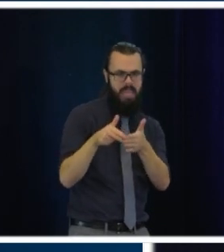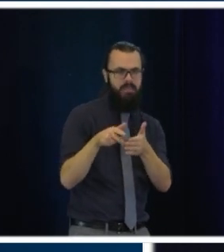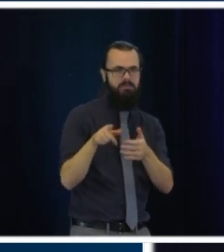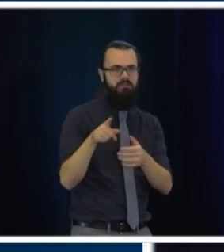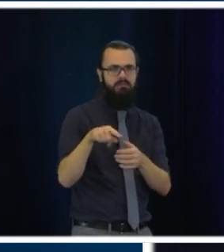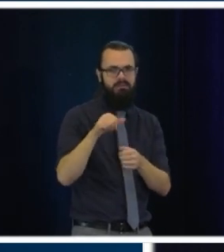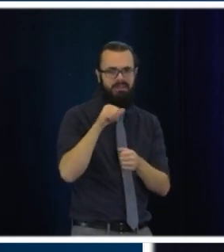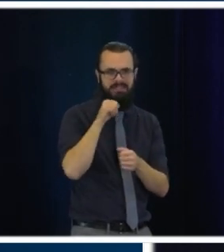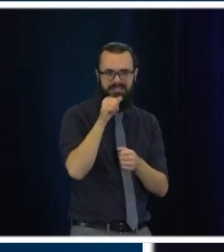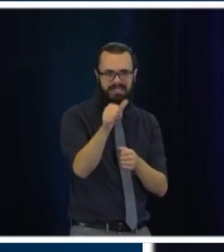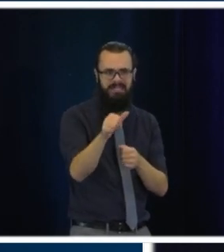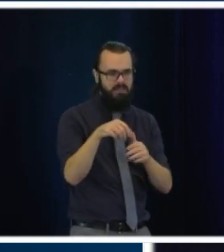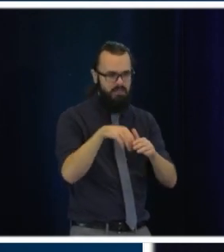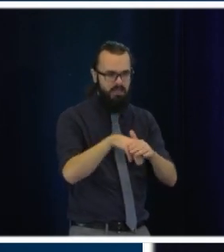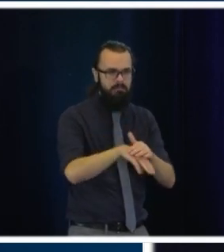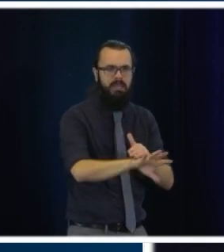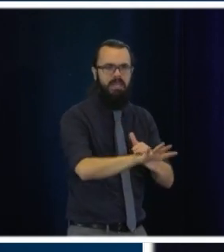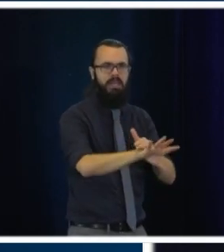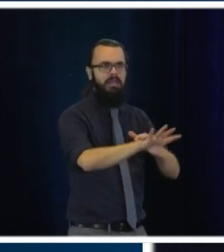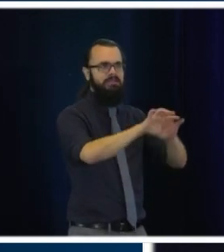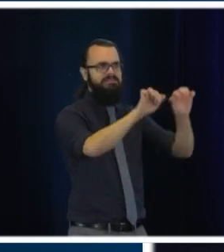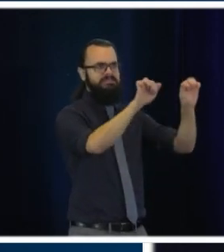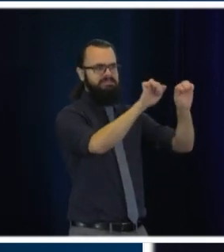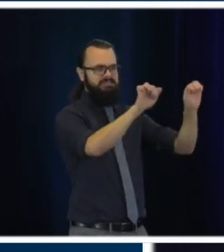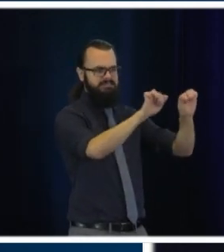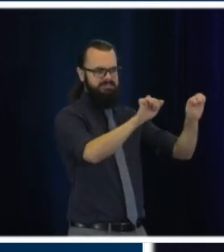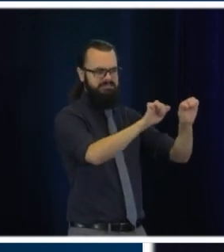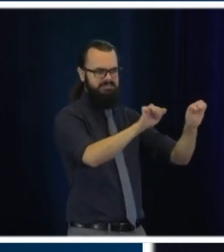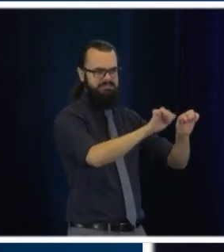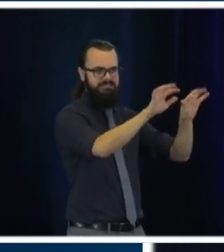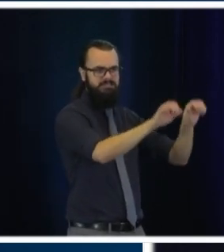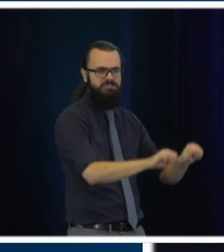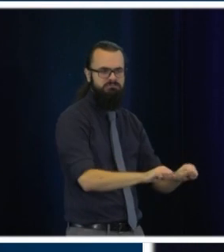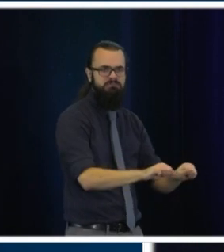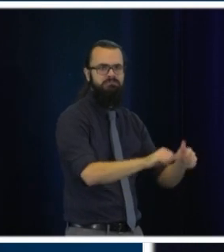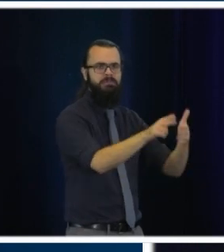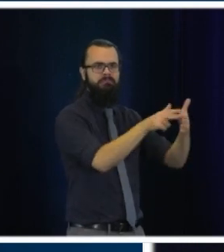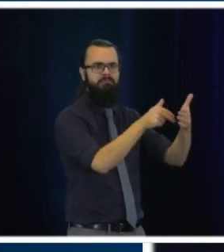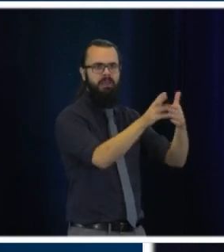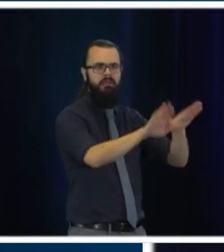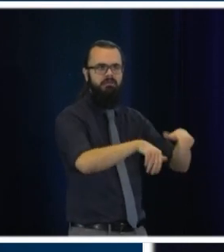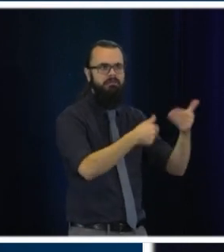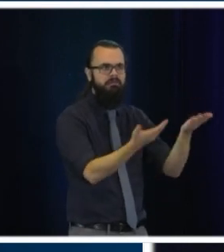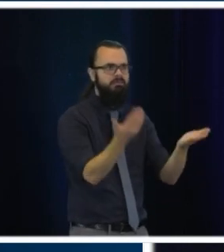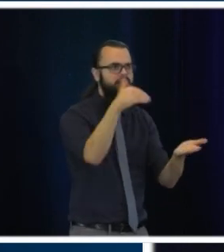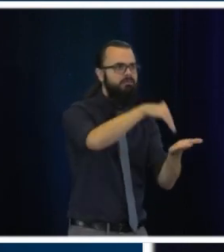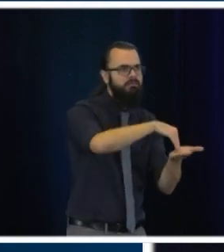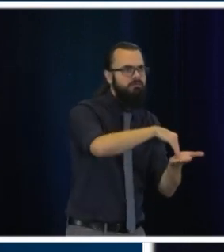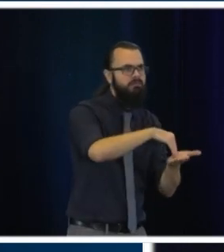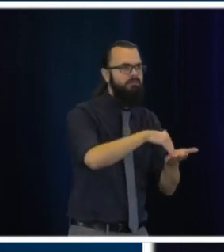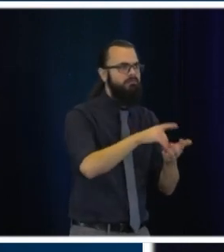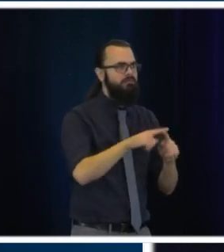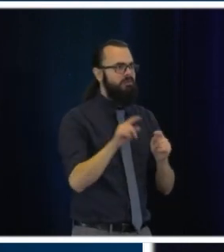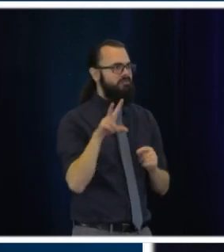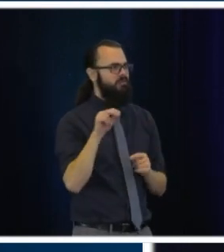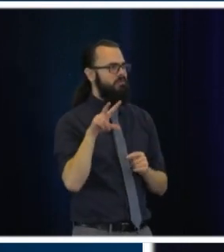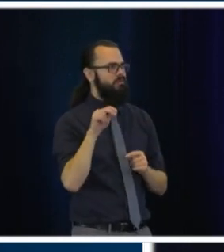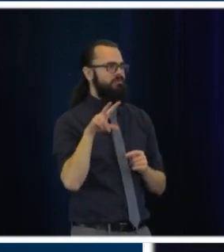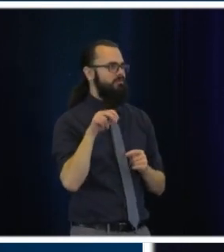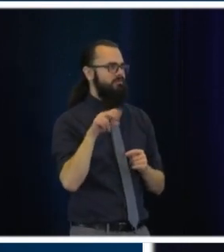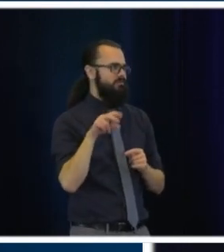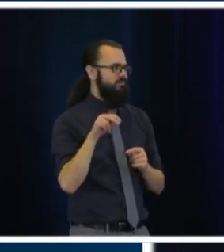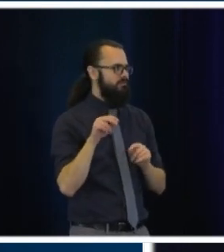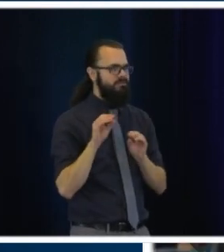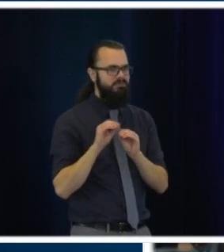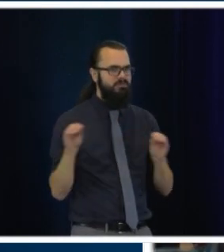did stopgap measures because they didn't have necessarily the resources. It wasn't a priority for the landlord because they weren't living in the